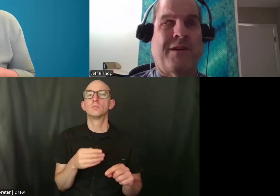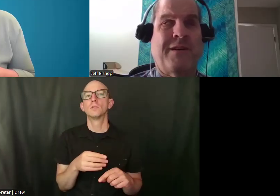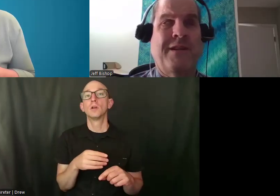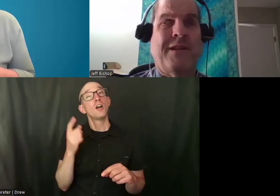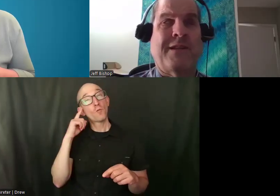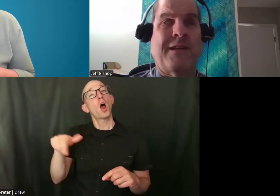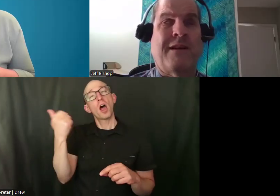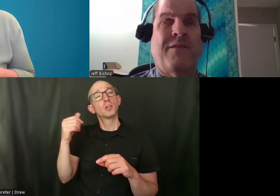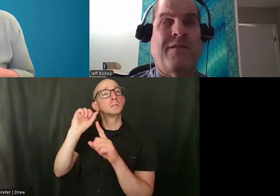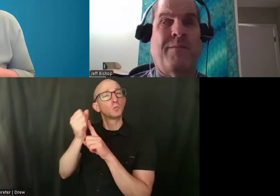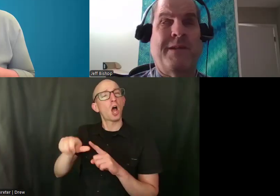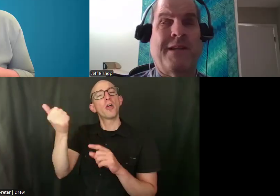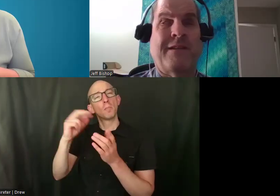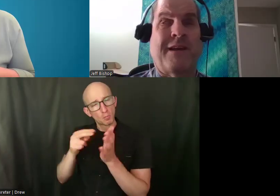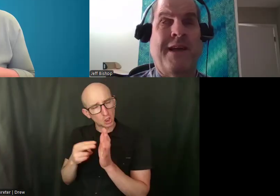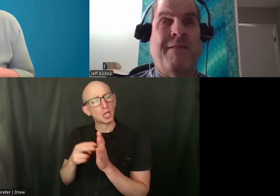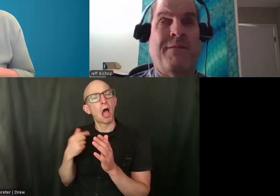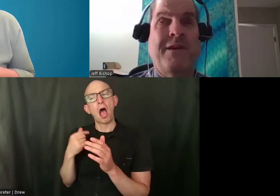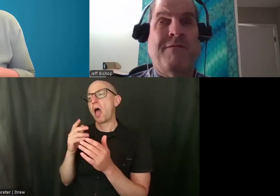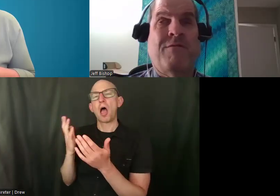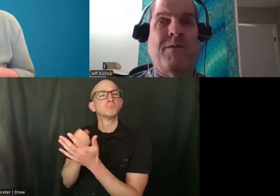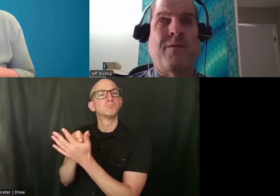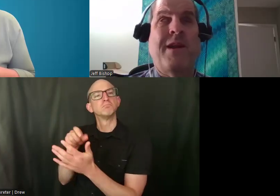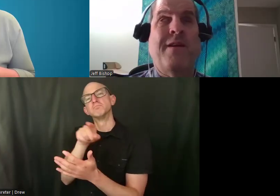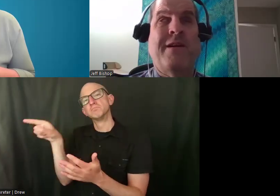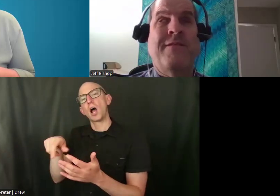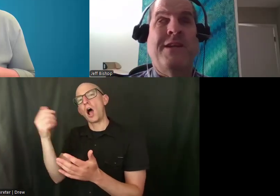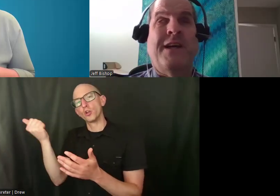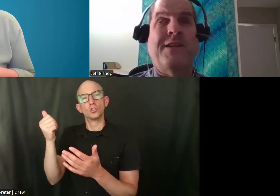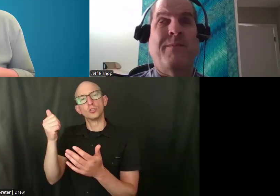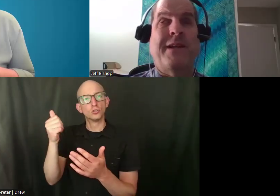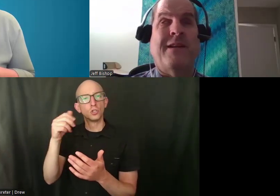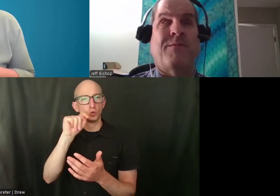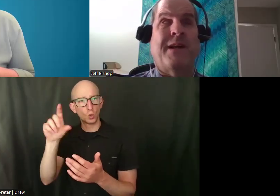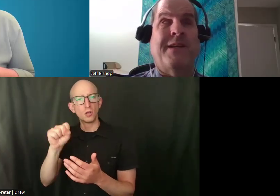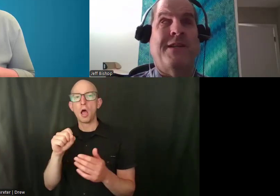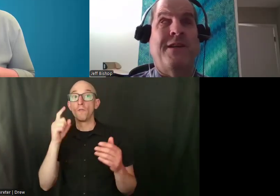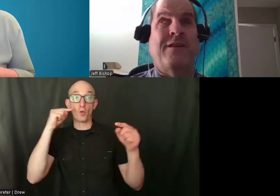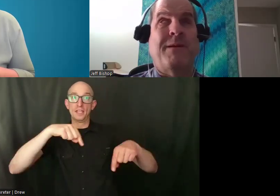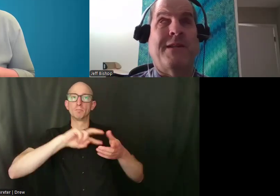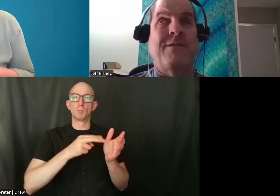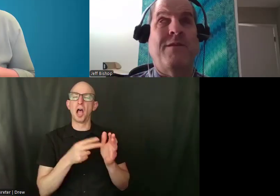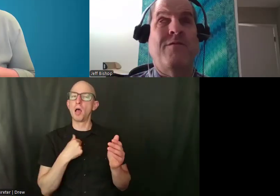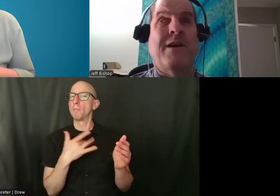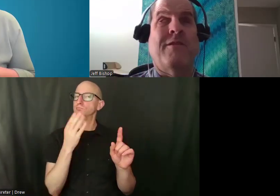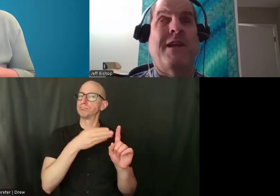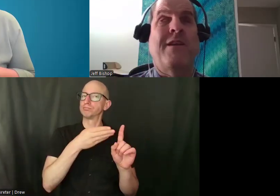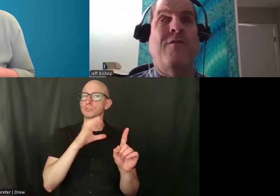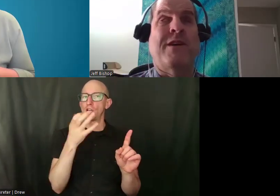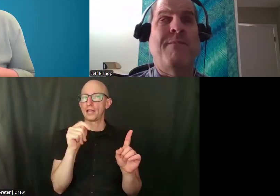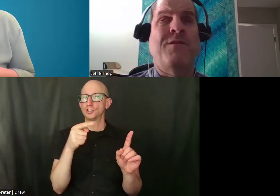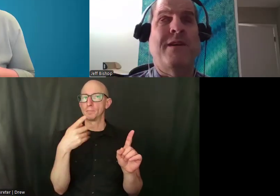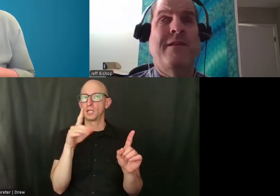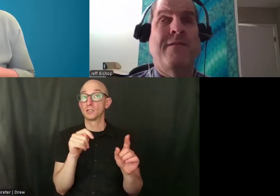tools for things like software development and things like that. But for what we're doing here, ChatGPT is what I tend to use because you not only can